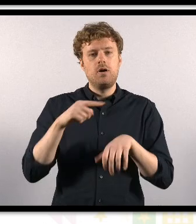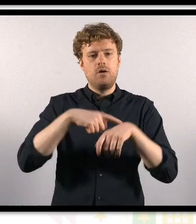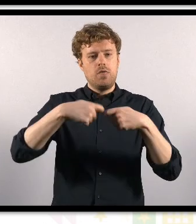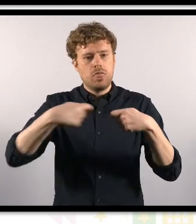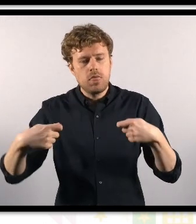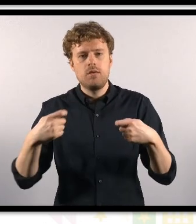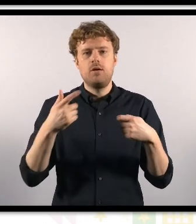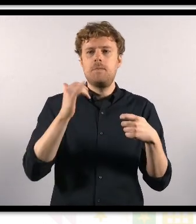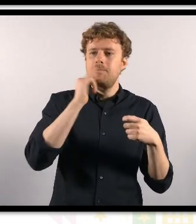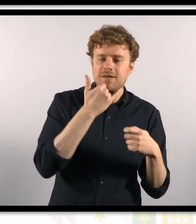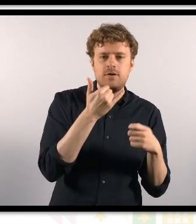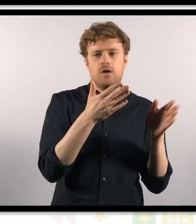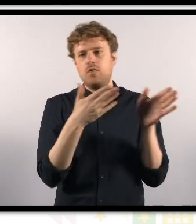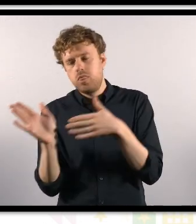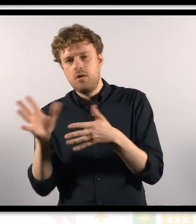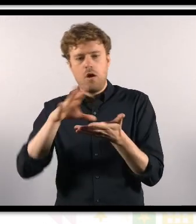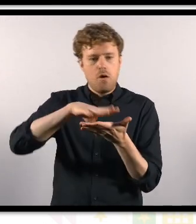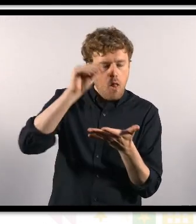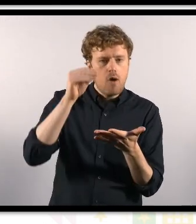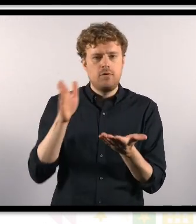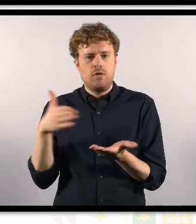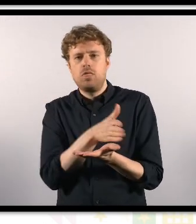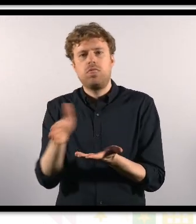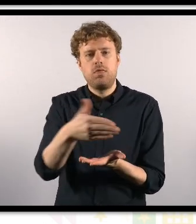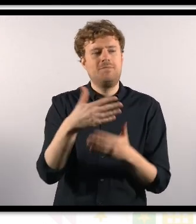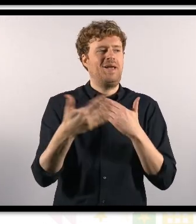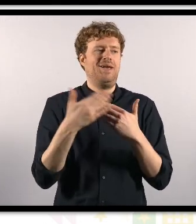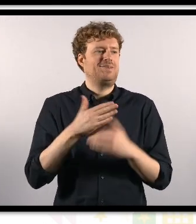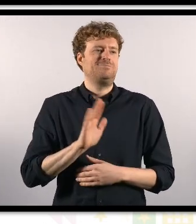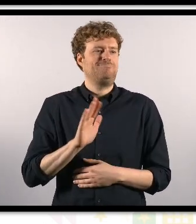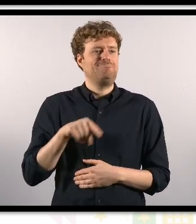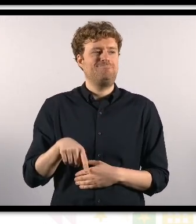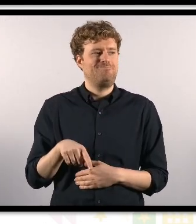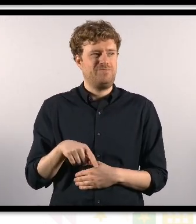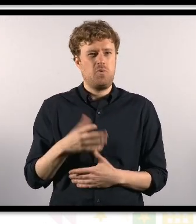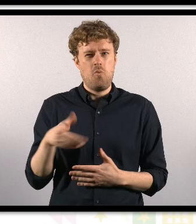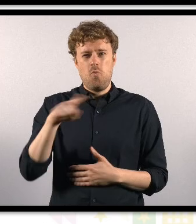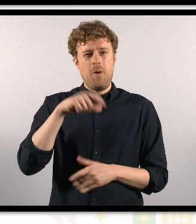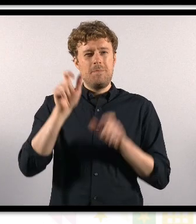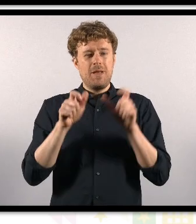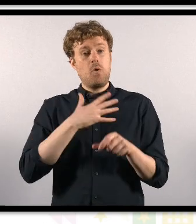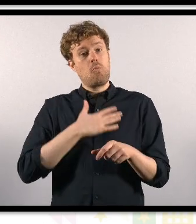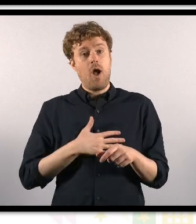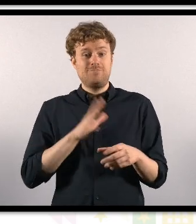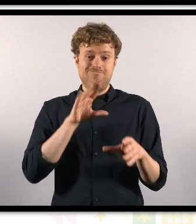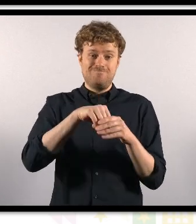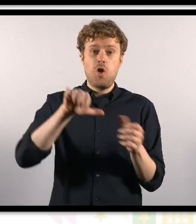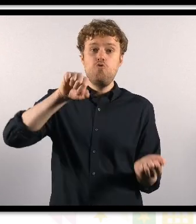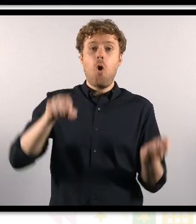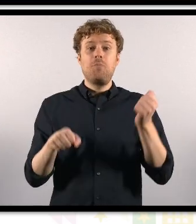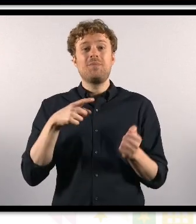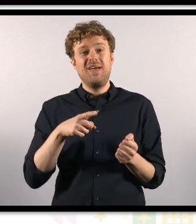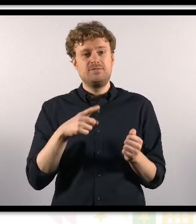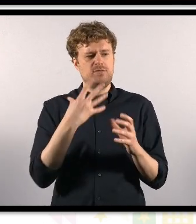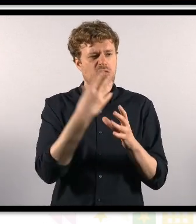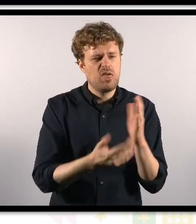do better than this. Now, here's a nice analogy for you. 30 years ago, Windows 95, I would